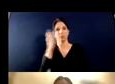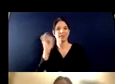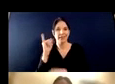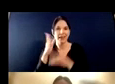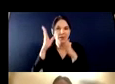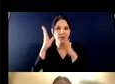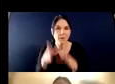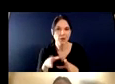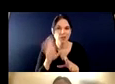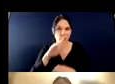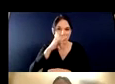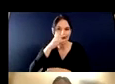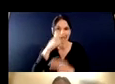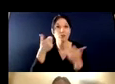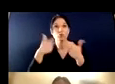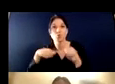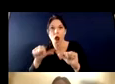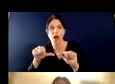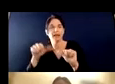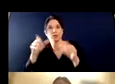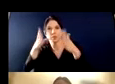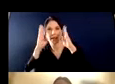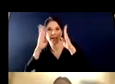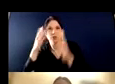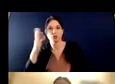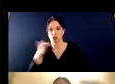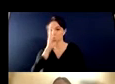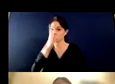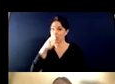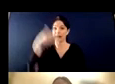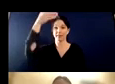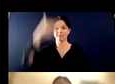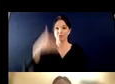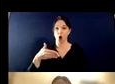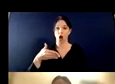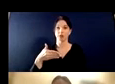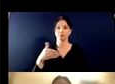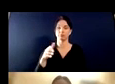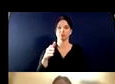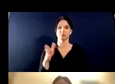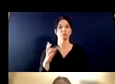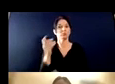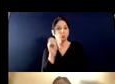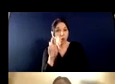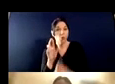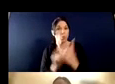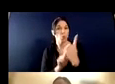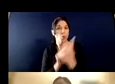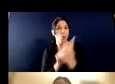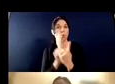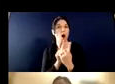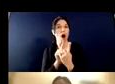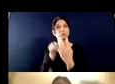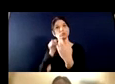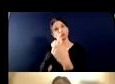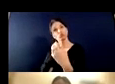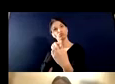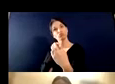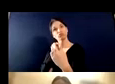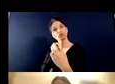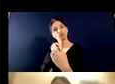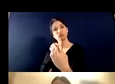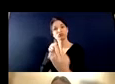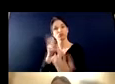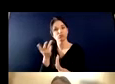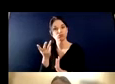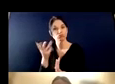listen to is directly in front of them, or you're having a one-on-one conversation and you're facing face-to-face